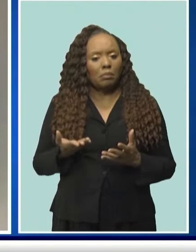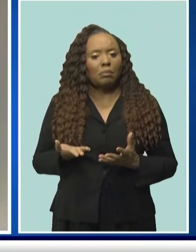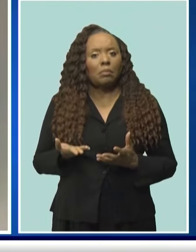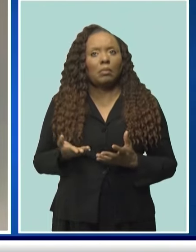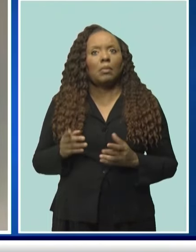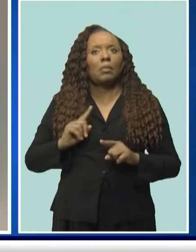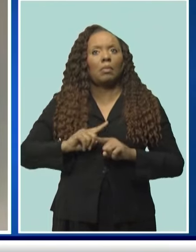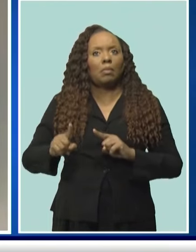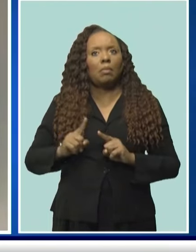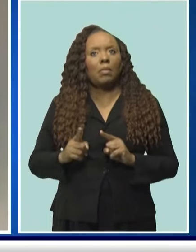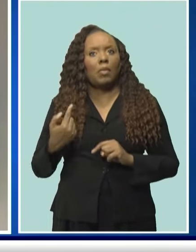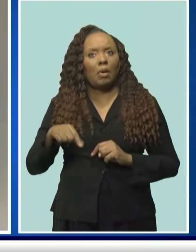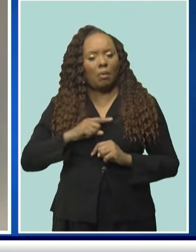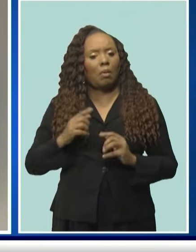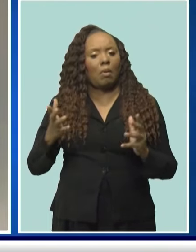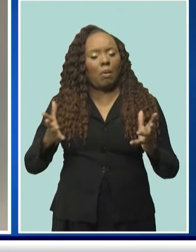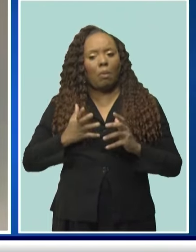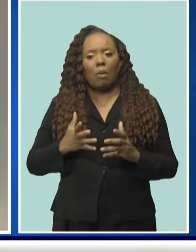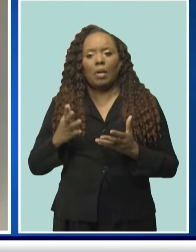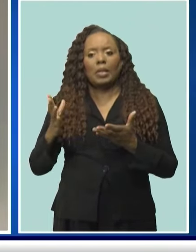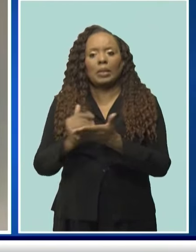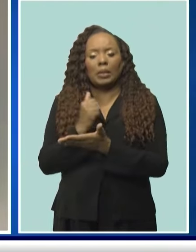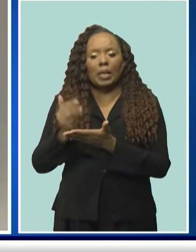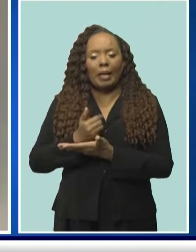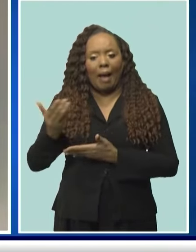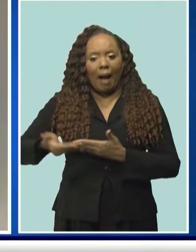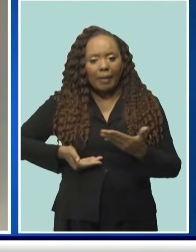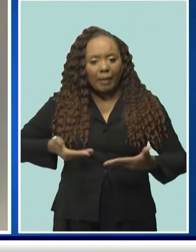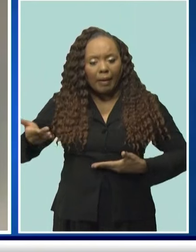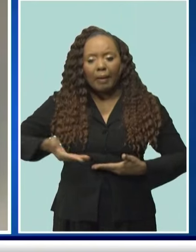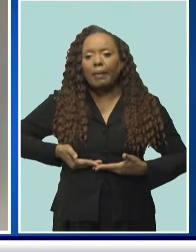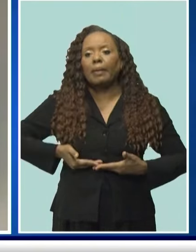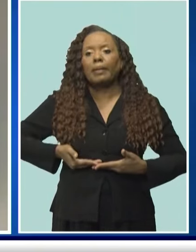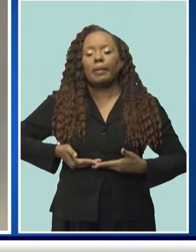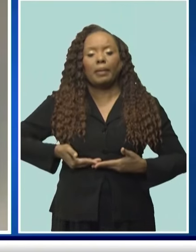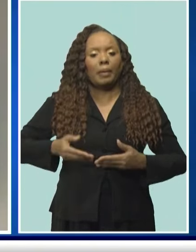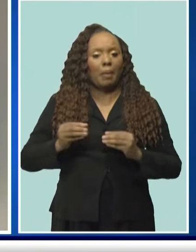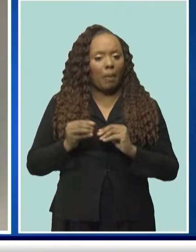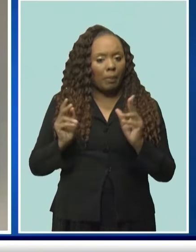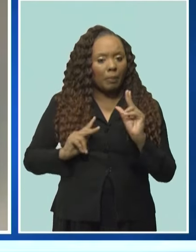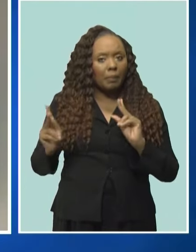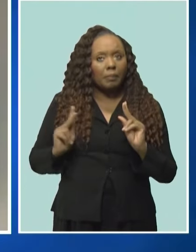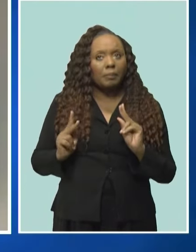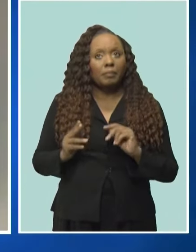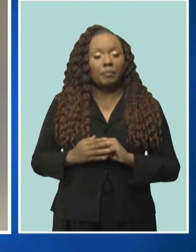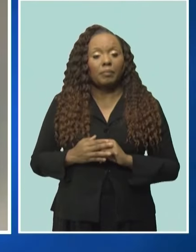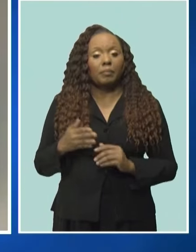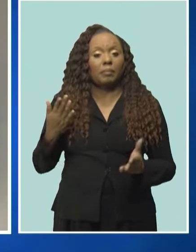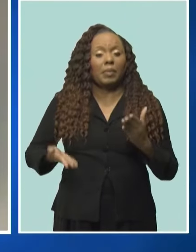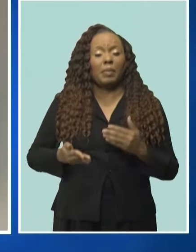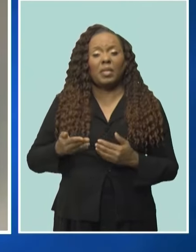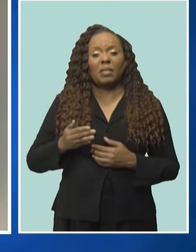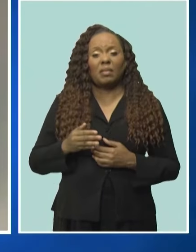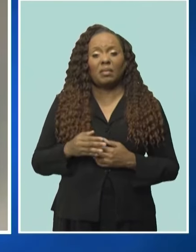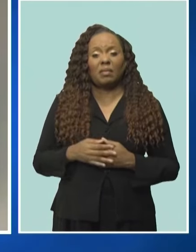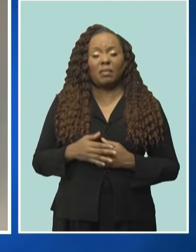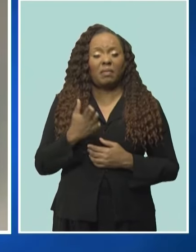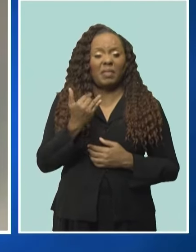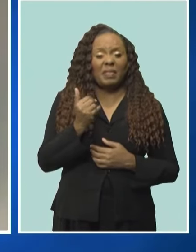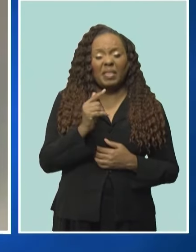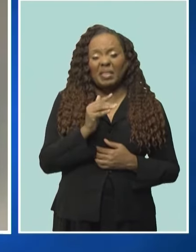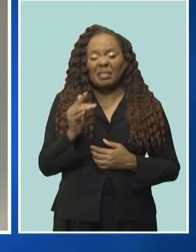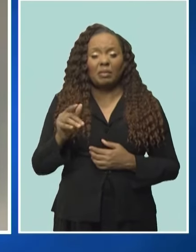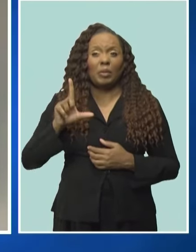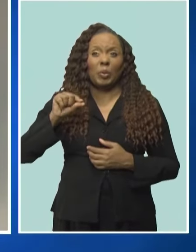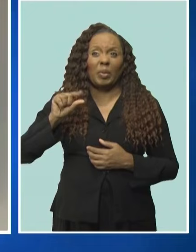towards Q4. And I think if I look at what we would like to take here, probably 15 to 20. But then I think if